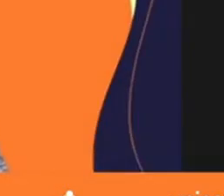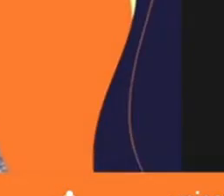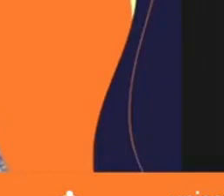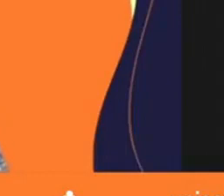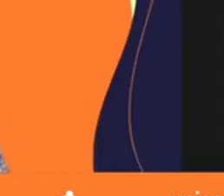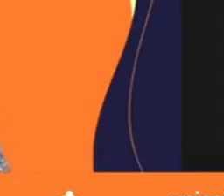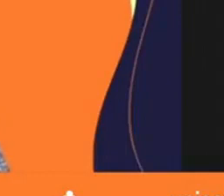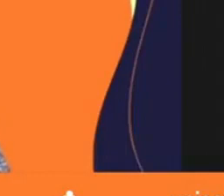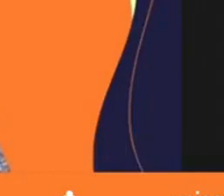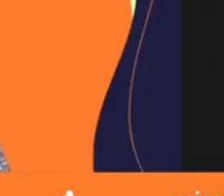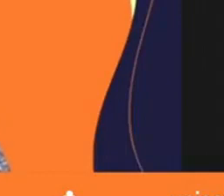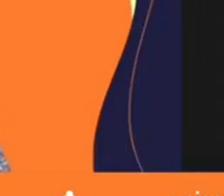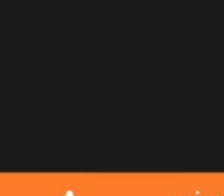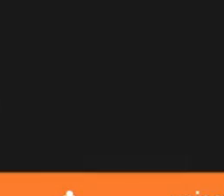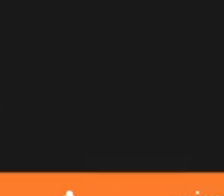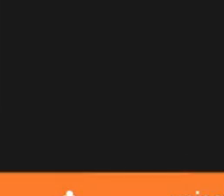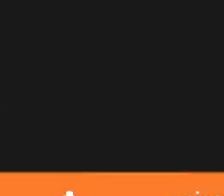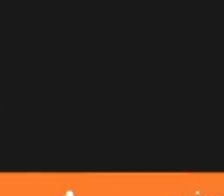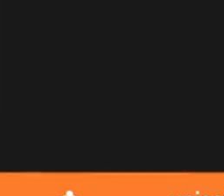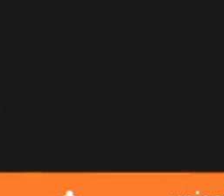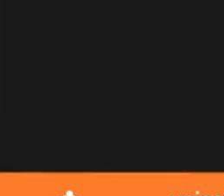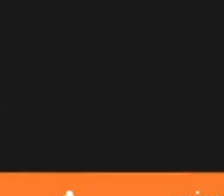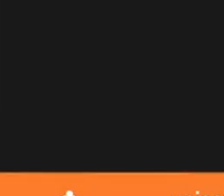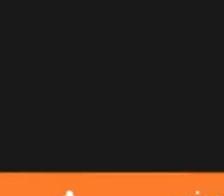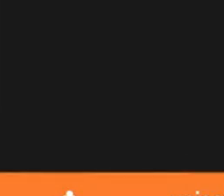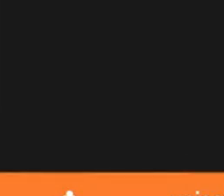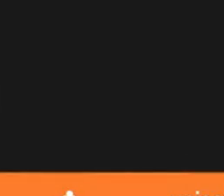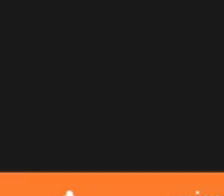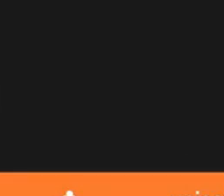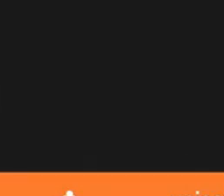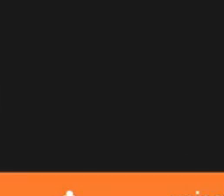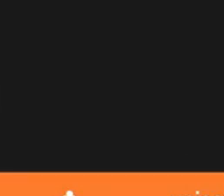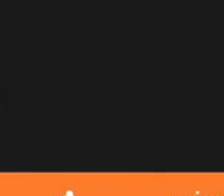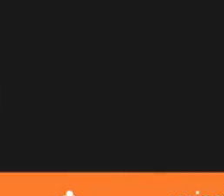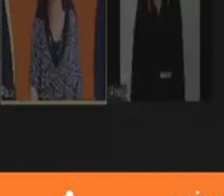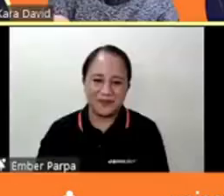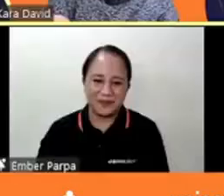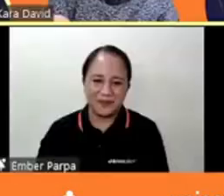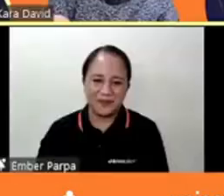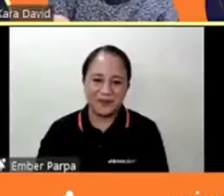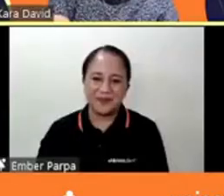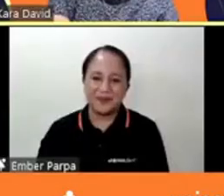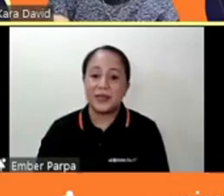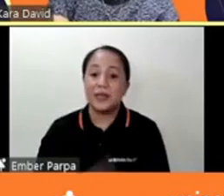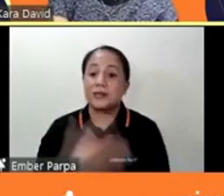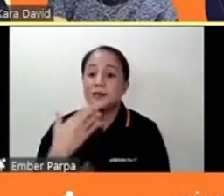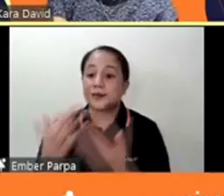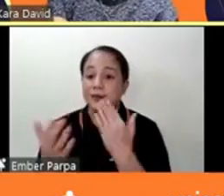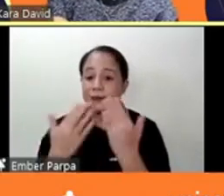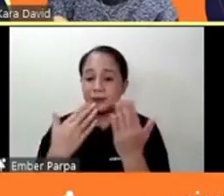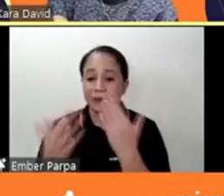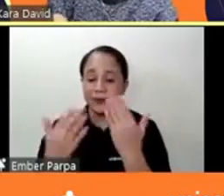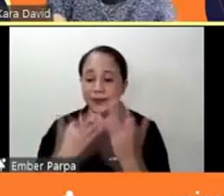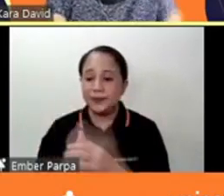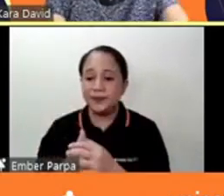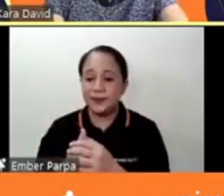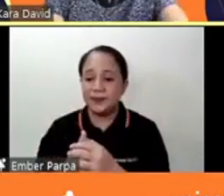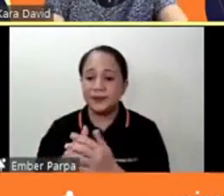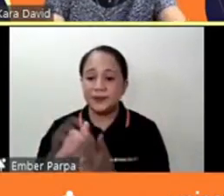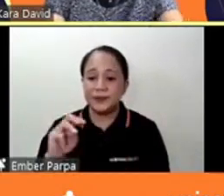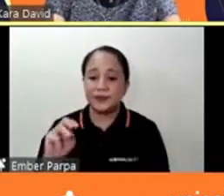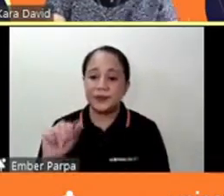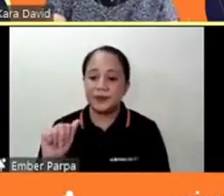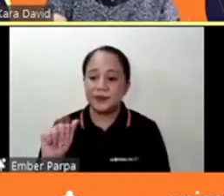COVID pandemic. So back to you, Cara. Maraming salamat, Dr. Stella Manalo.